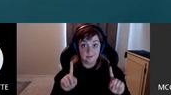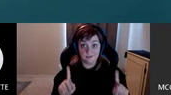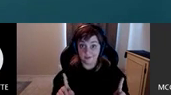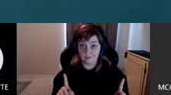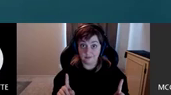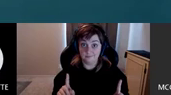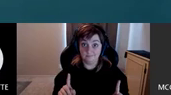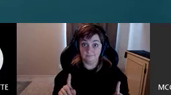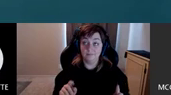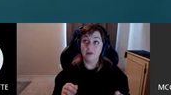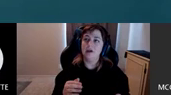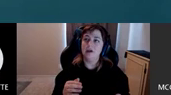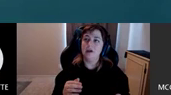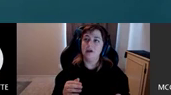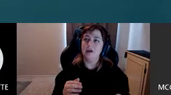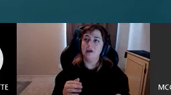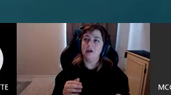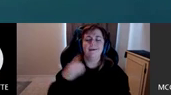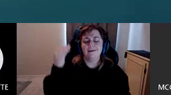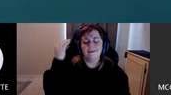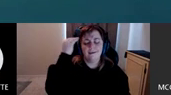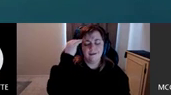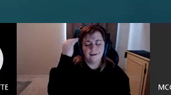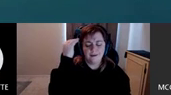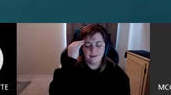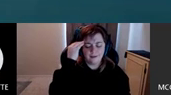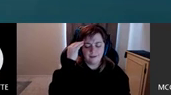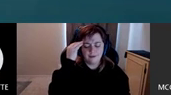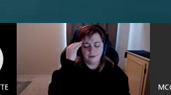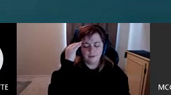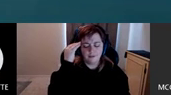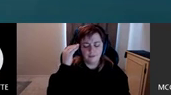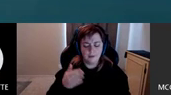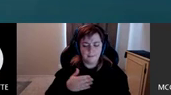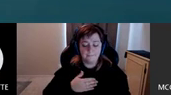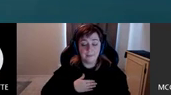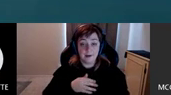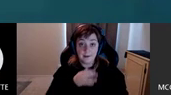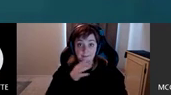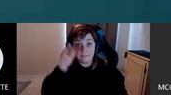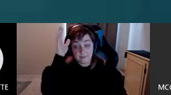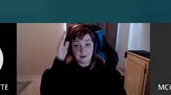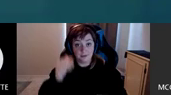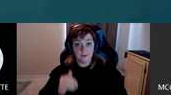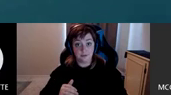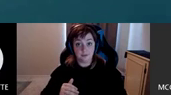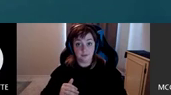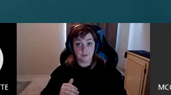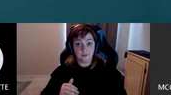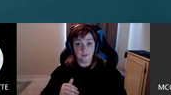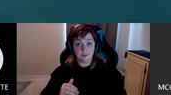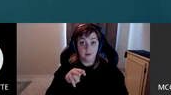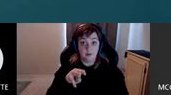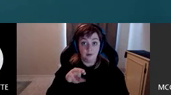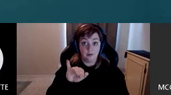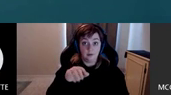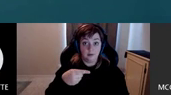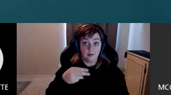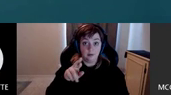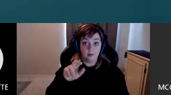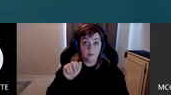of, I knew what it was like to grow up with immigrant parents. I knew what it was like to have a teacher treat me differently than